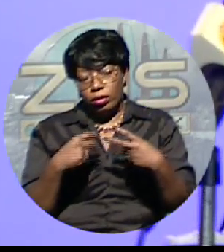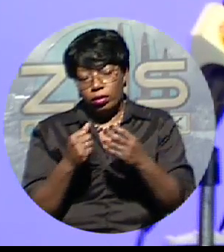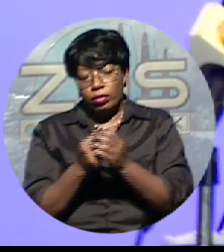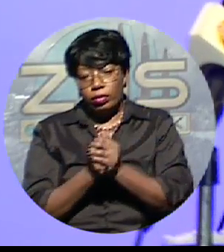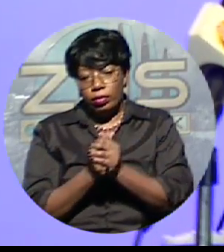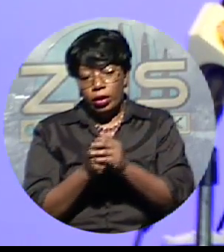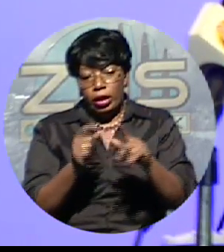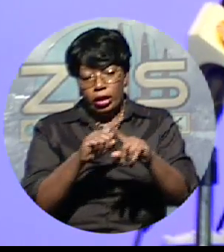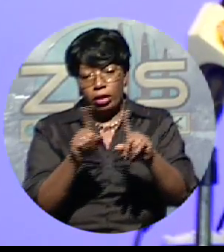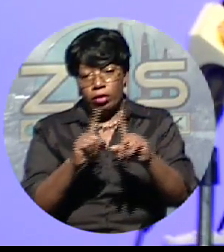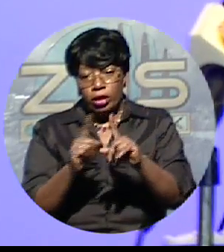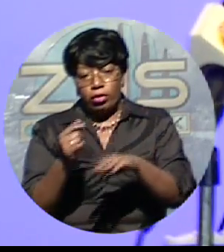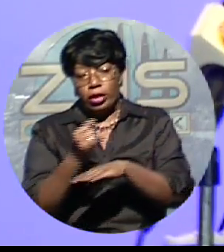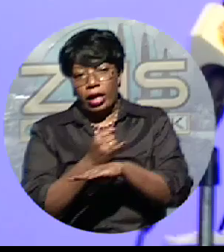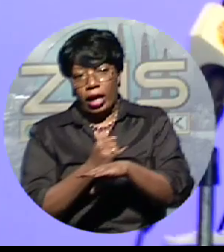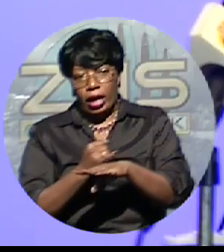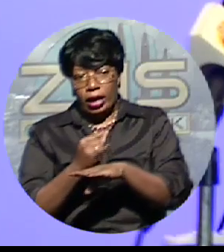islands